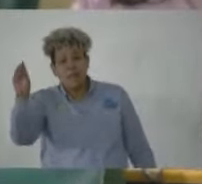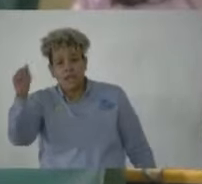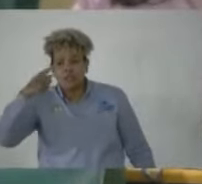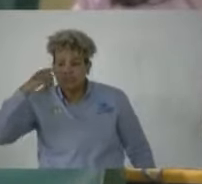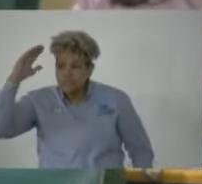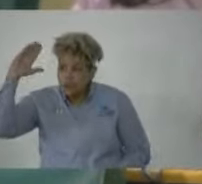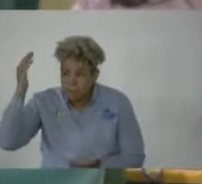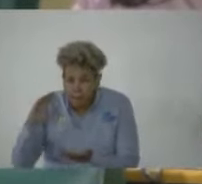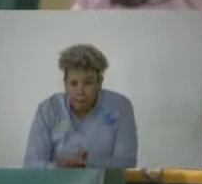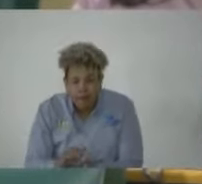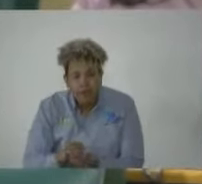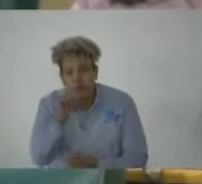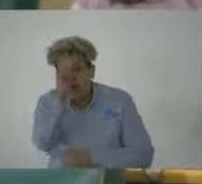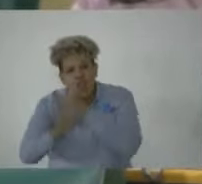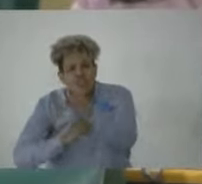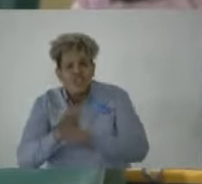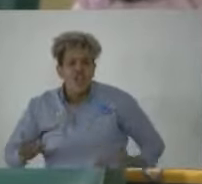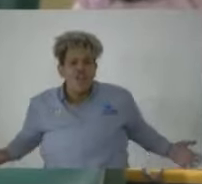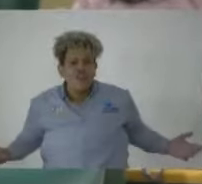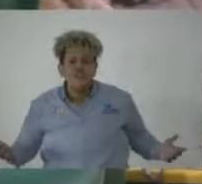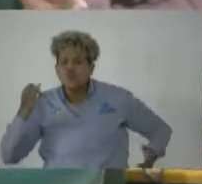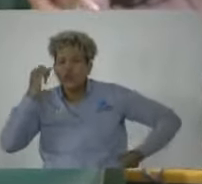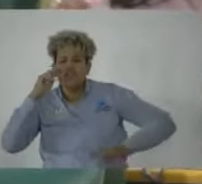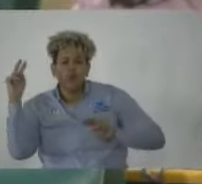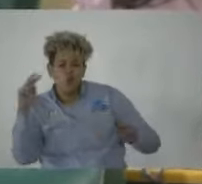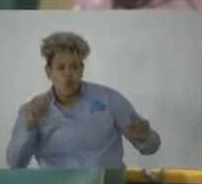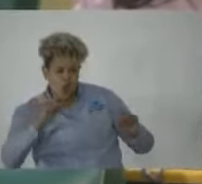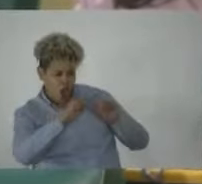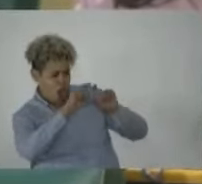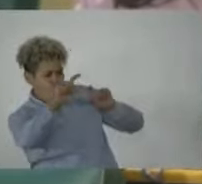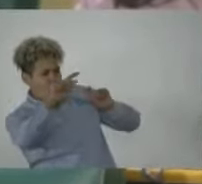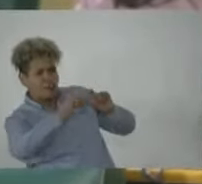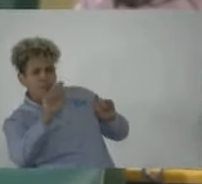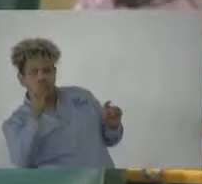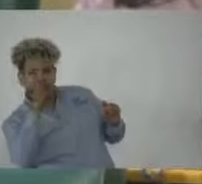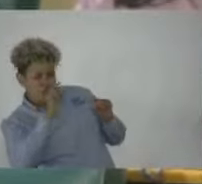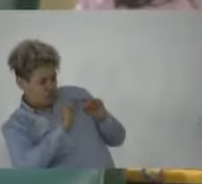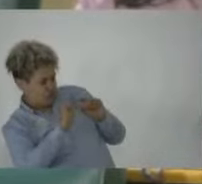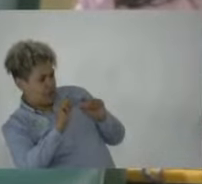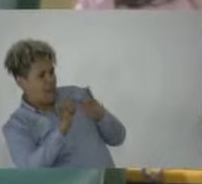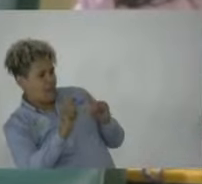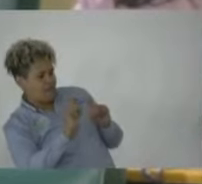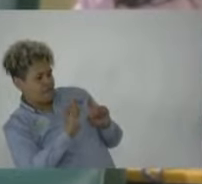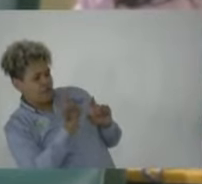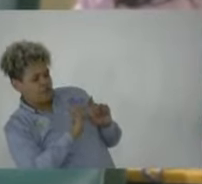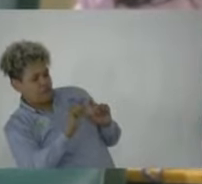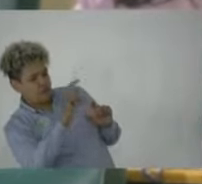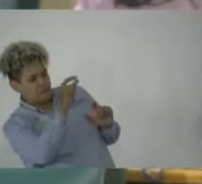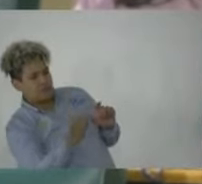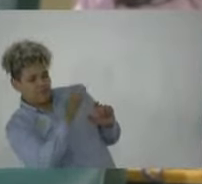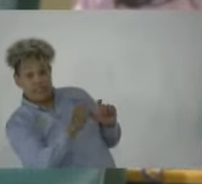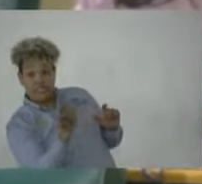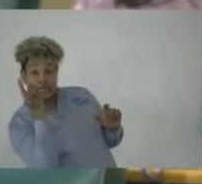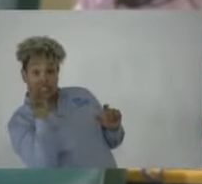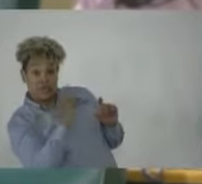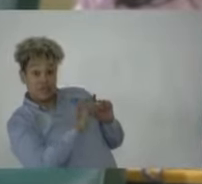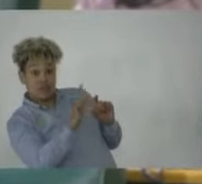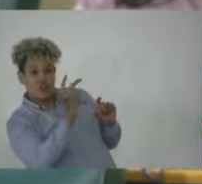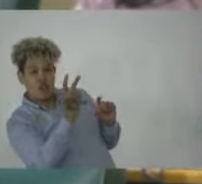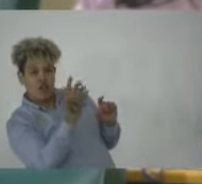in 1 year. So if you look at the column, the third column from the left, that has